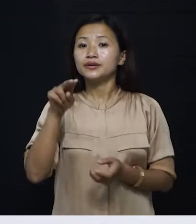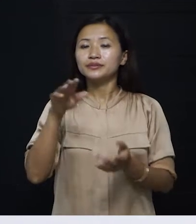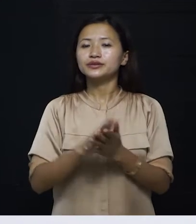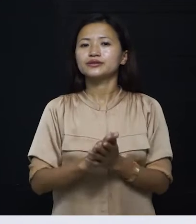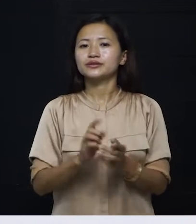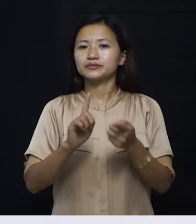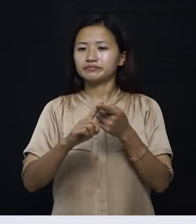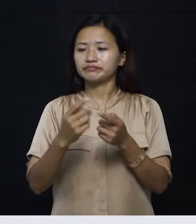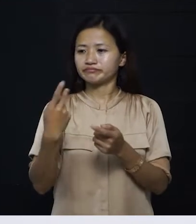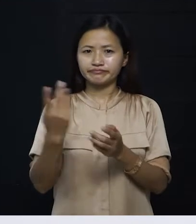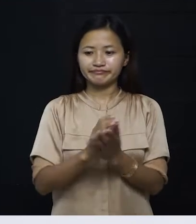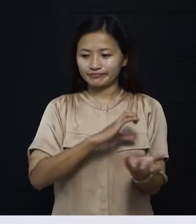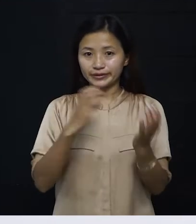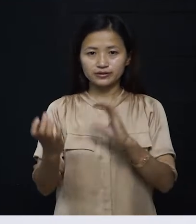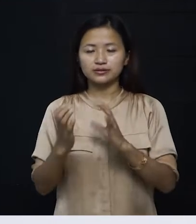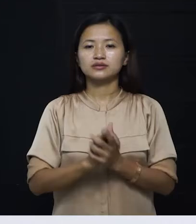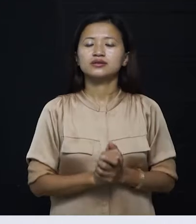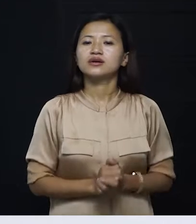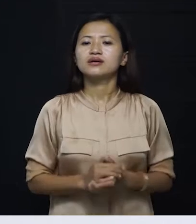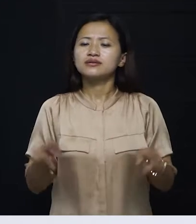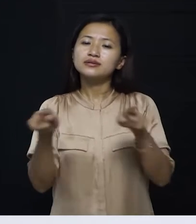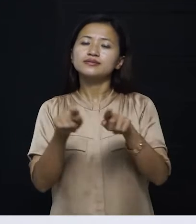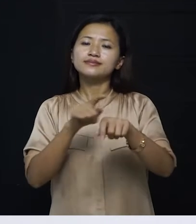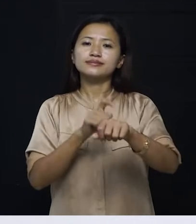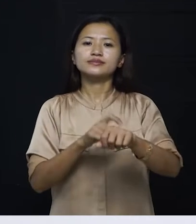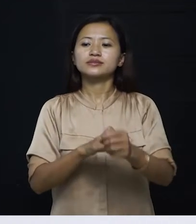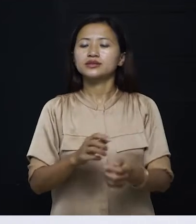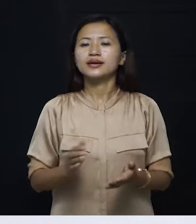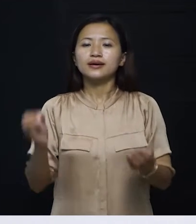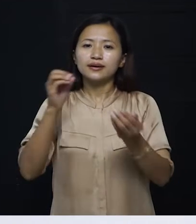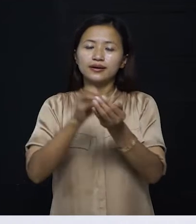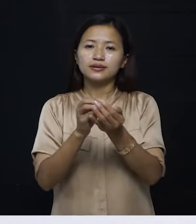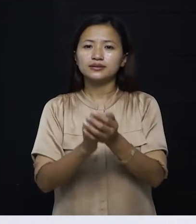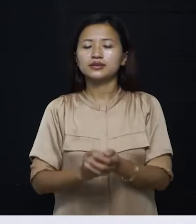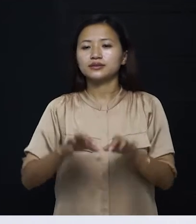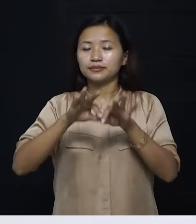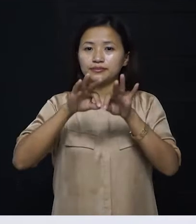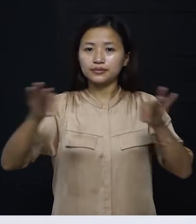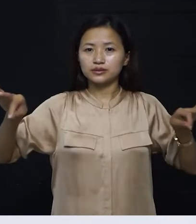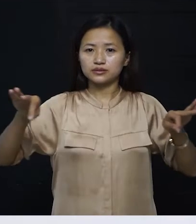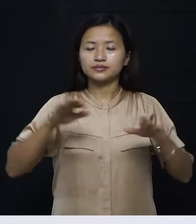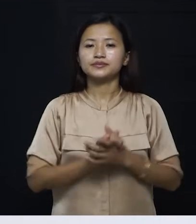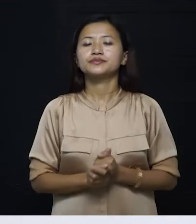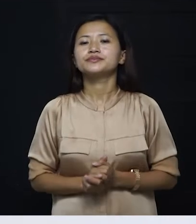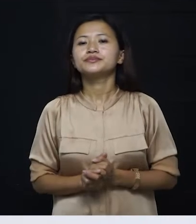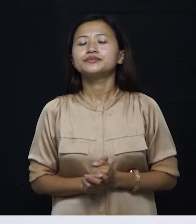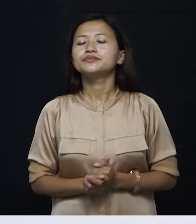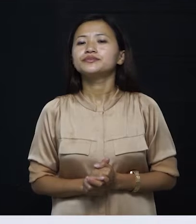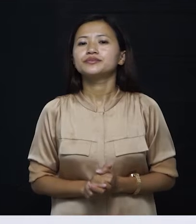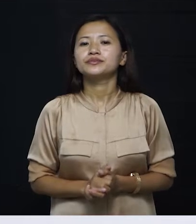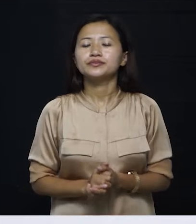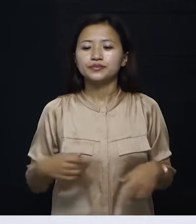of exchange. Or at the same time, it acts as a measure, okay, it acts as a